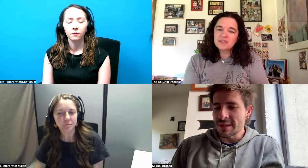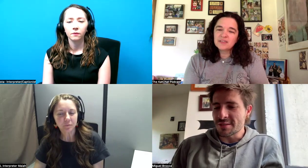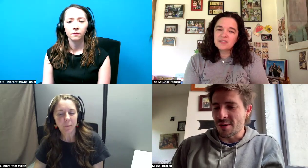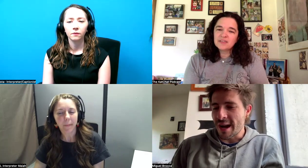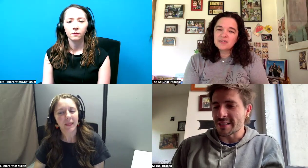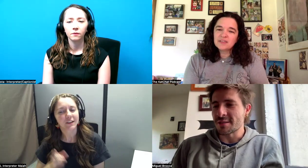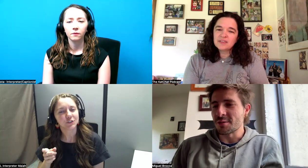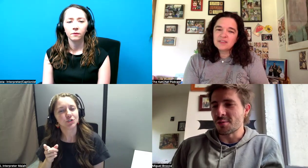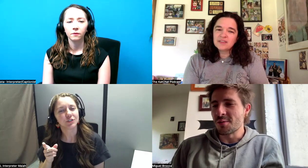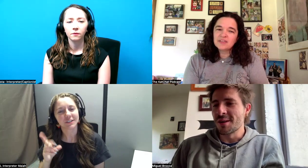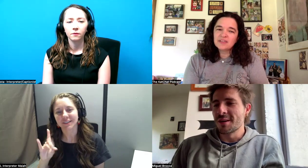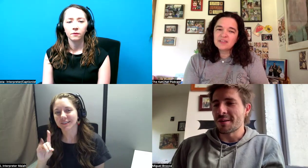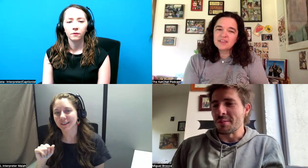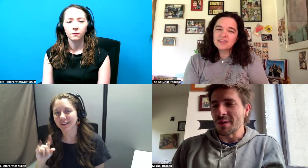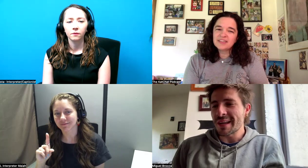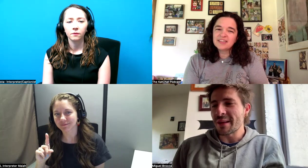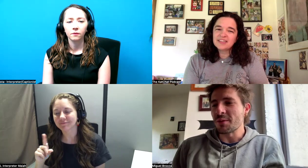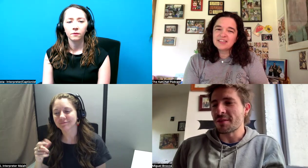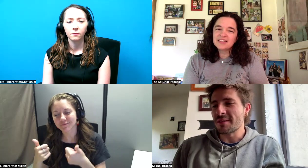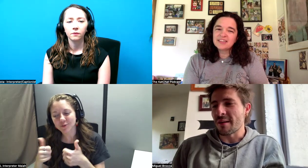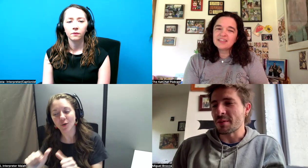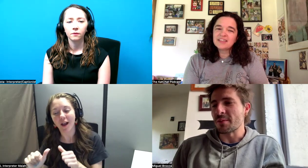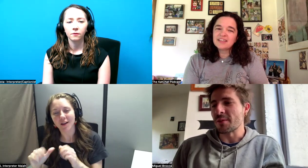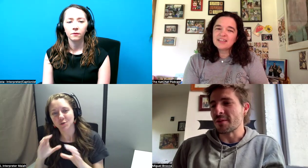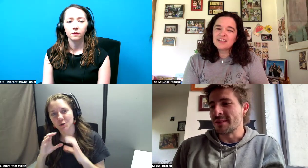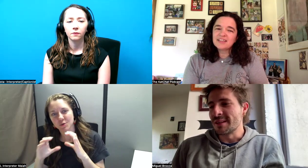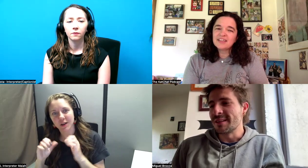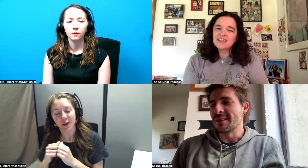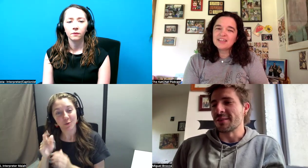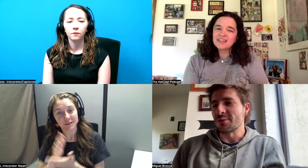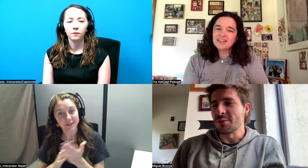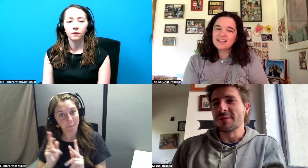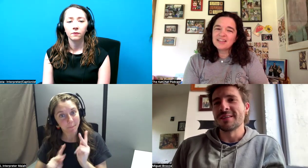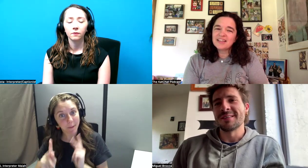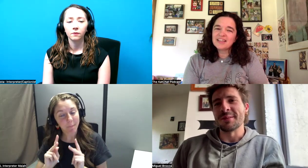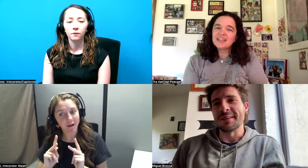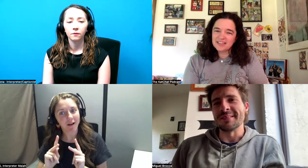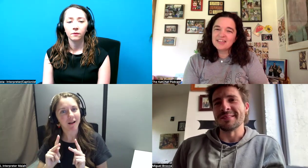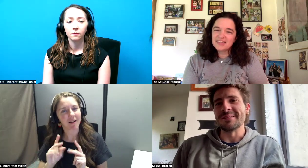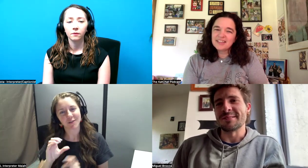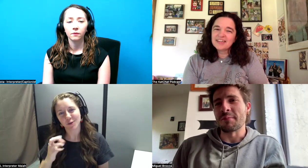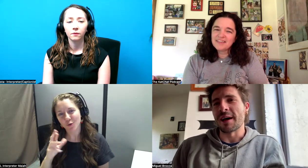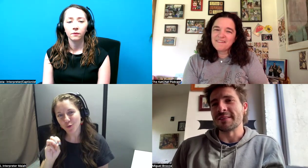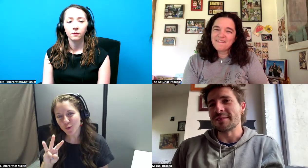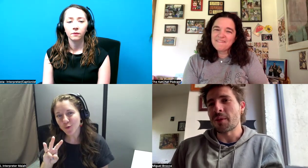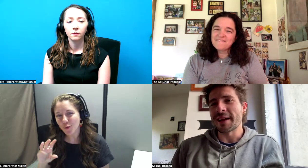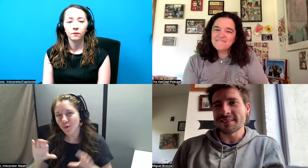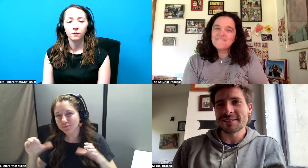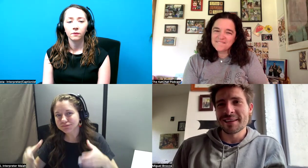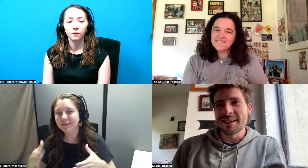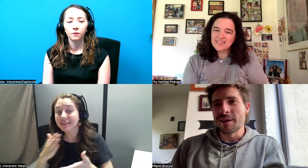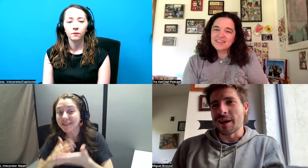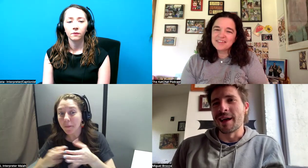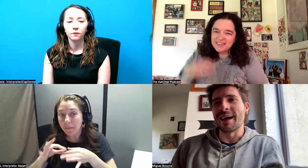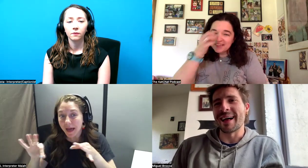she did try to communicate with some people in the crew in some lines in